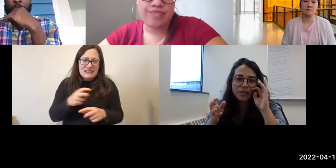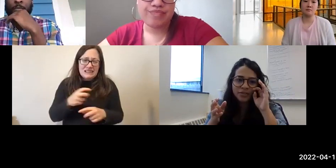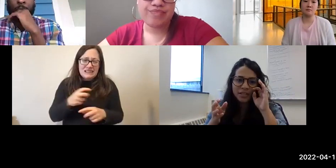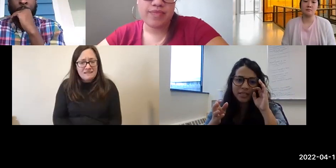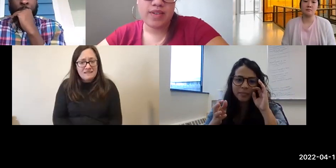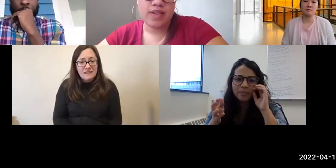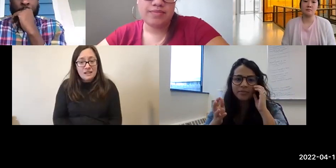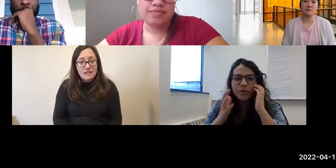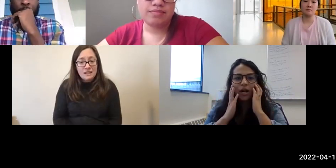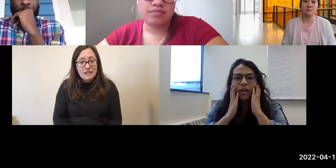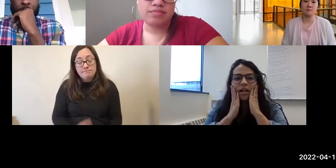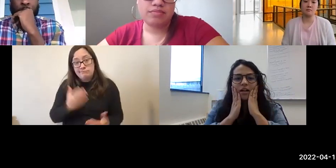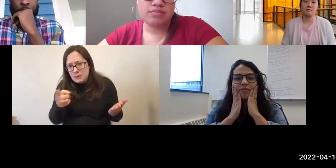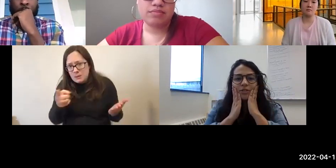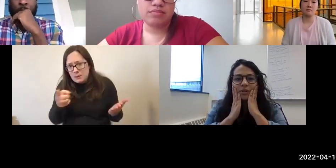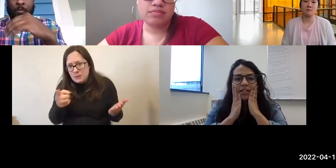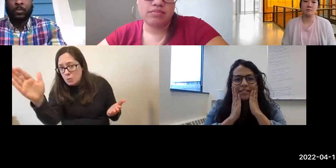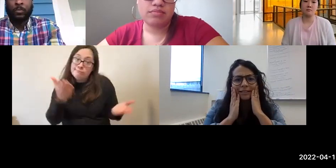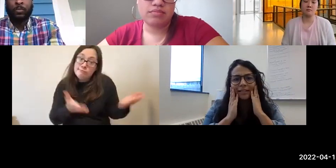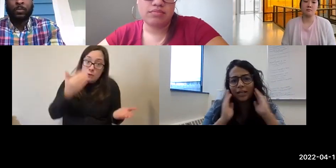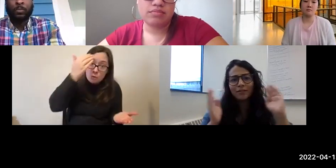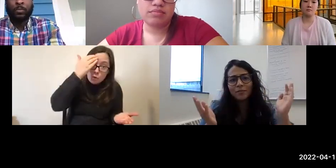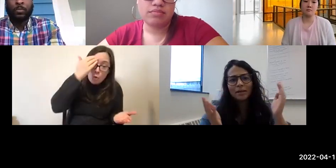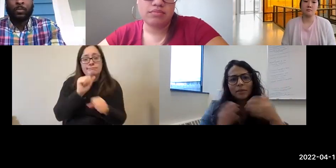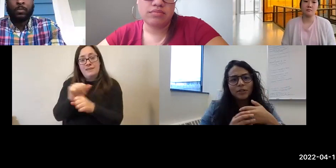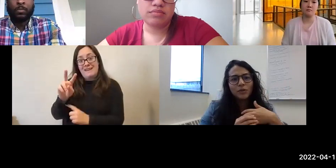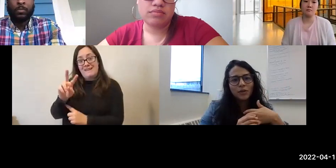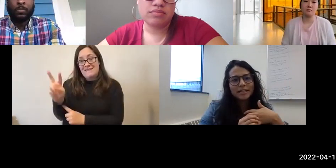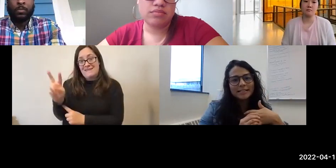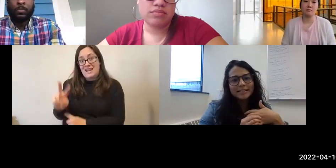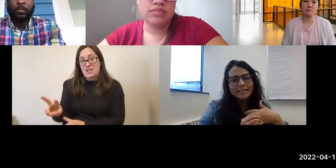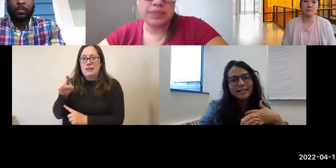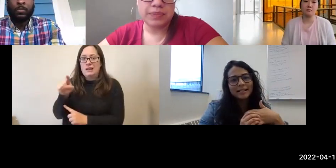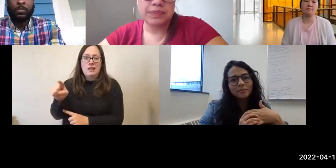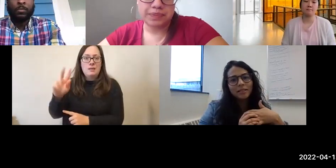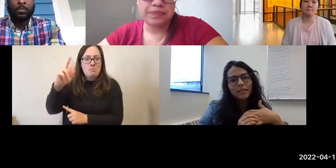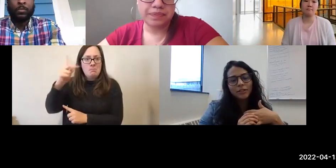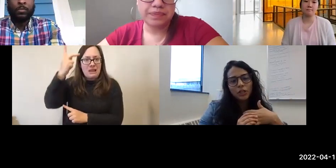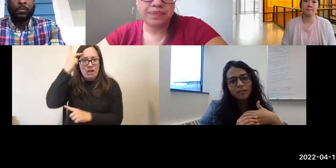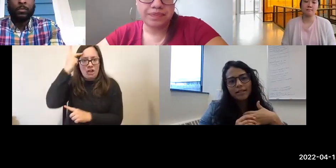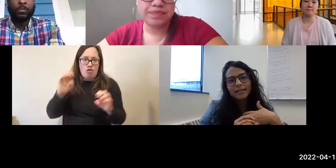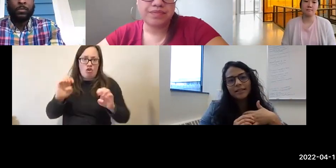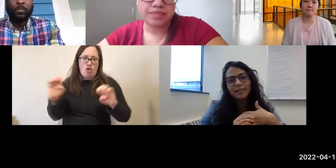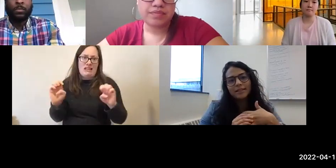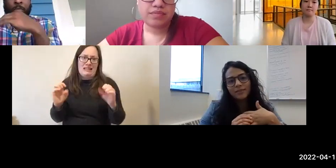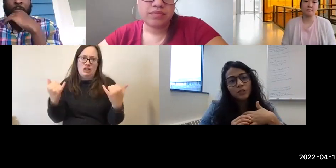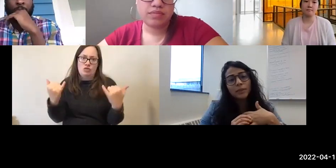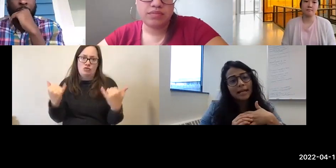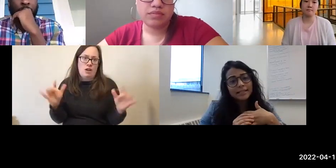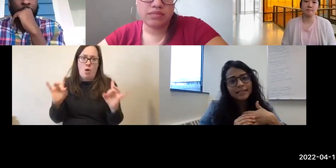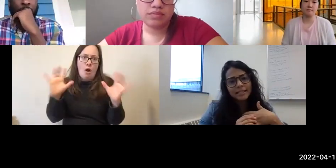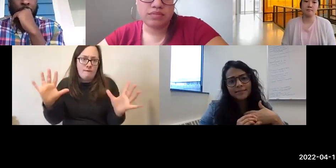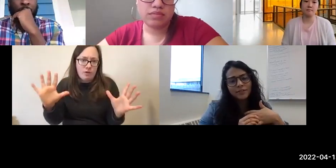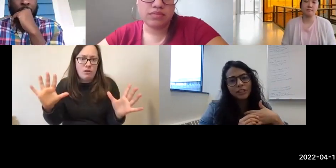not aware of this, if you are, Venezuela is like in a very bad political crisis. They're calling it like the